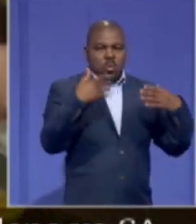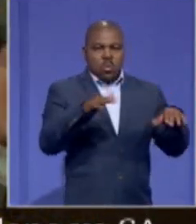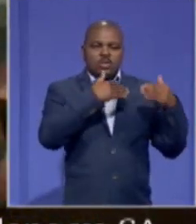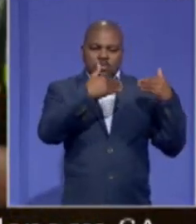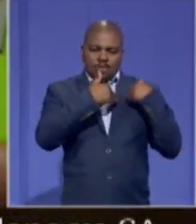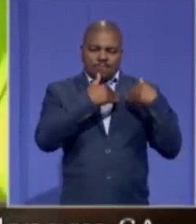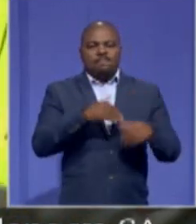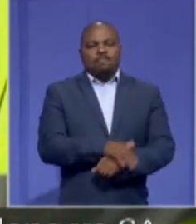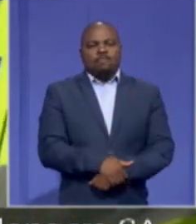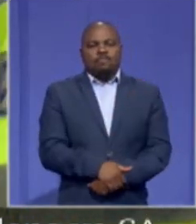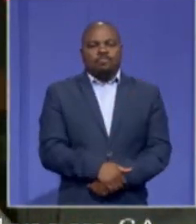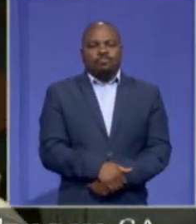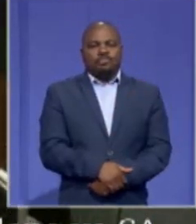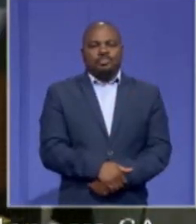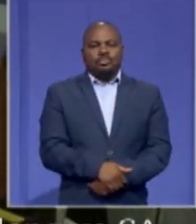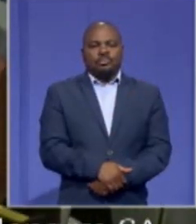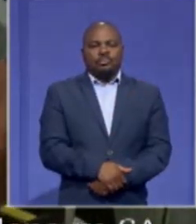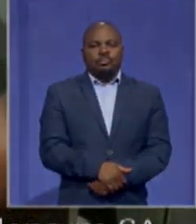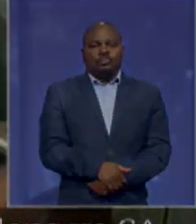monyaka.